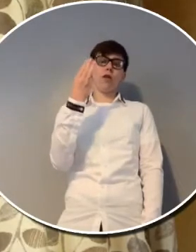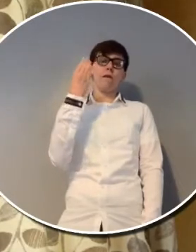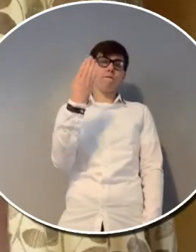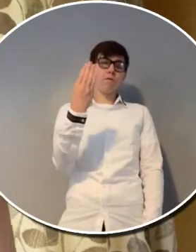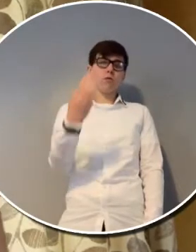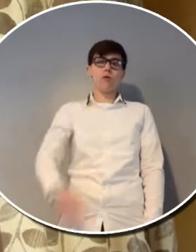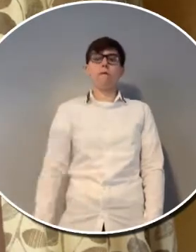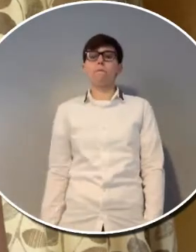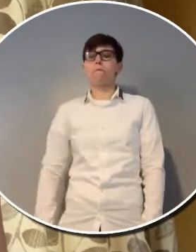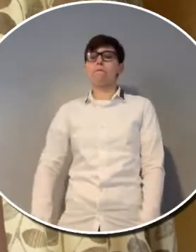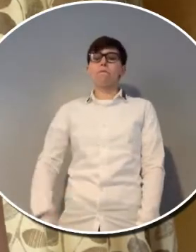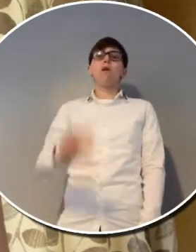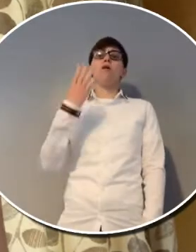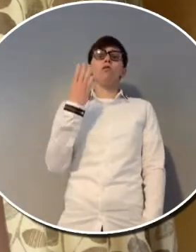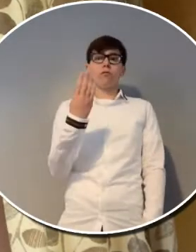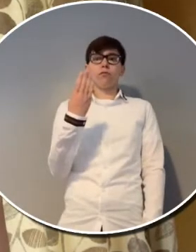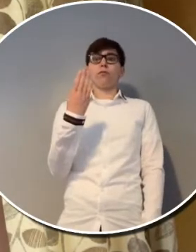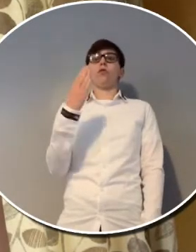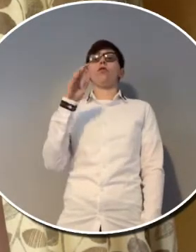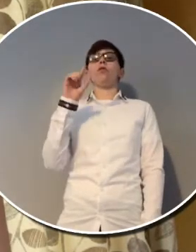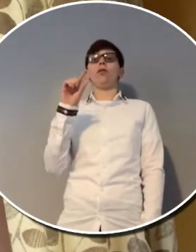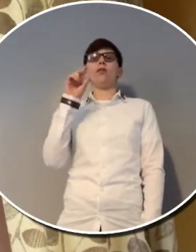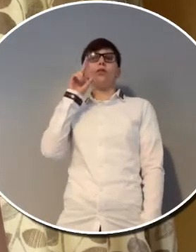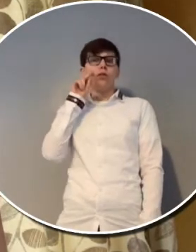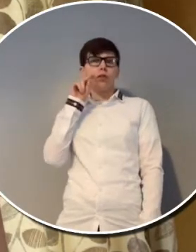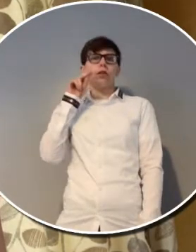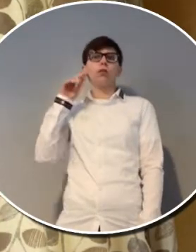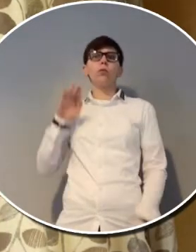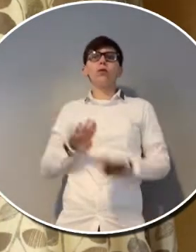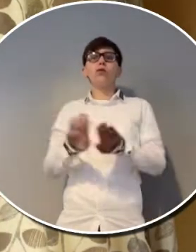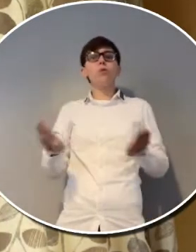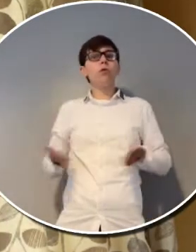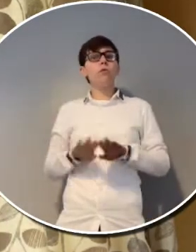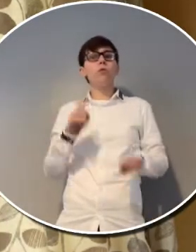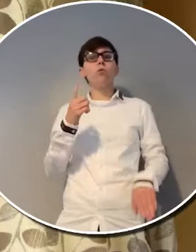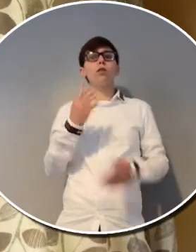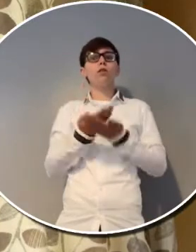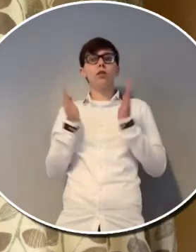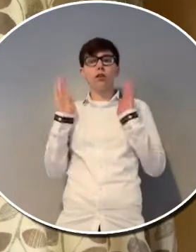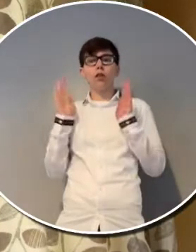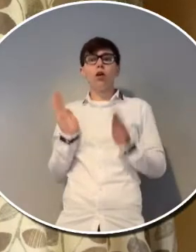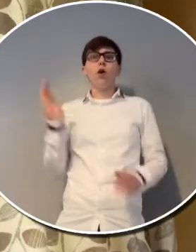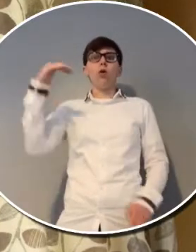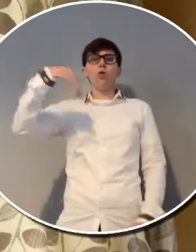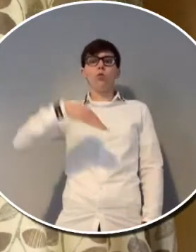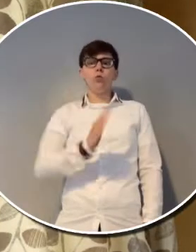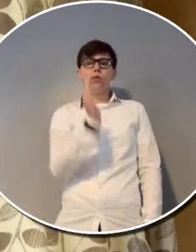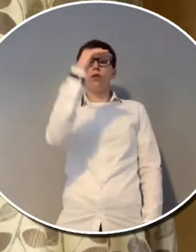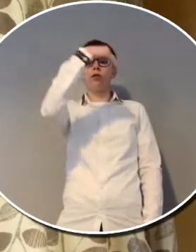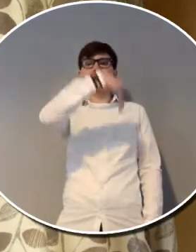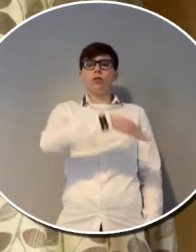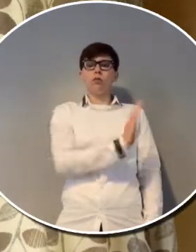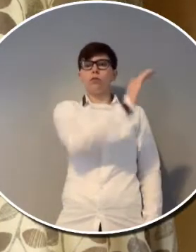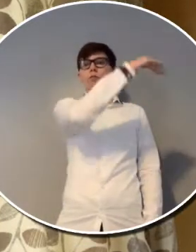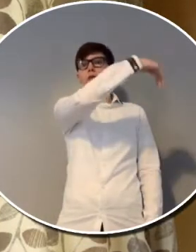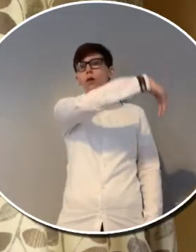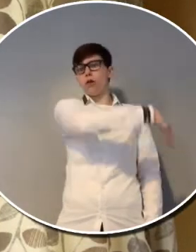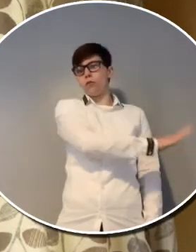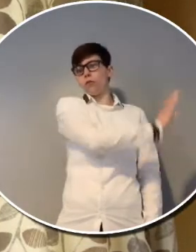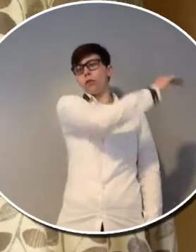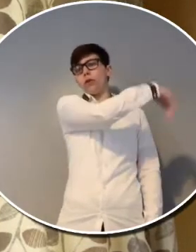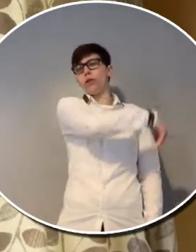Mummy Duck said quack, quack, quack, quack, but only 3 little ducks came back.